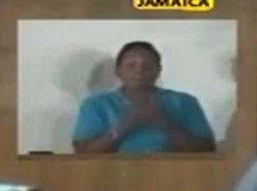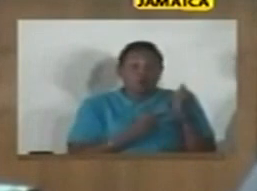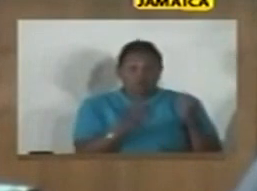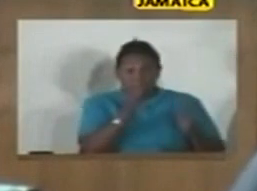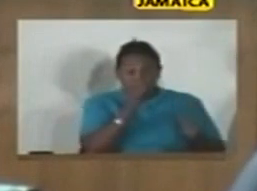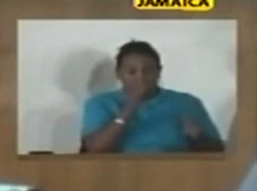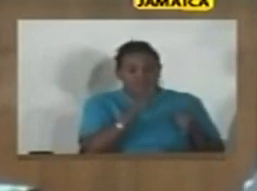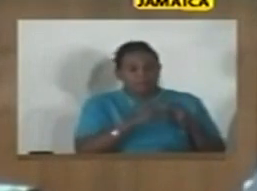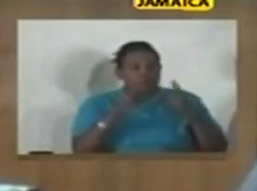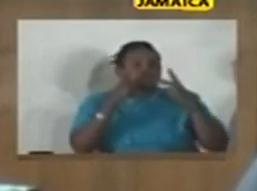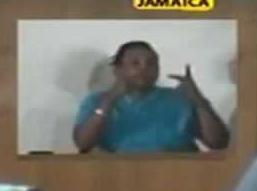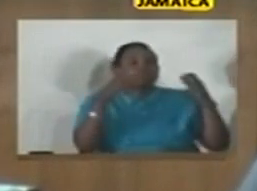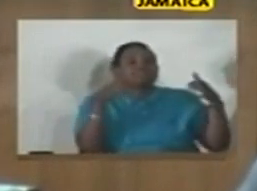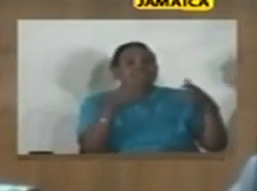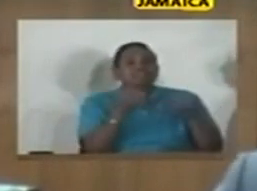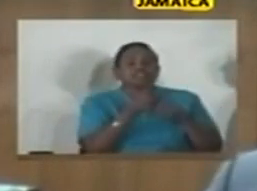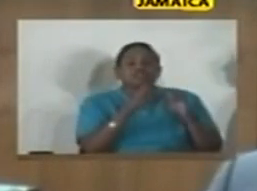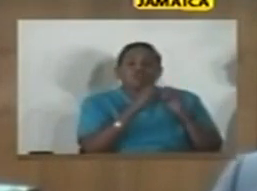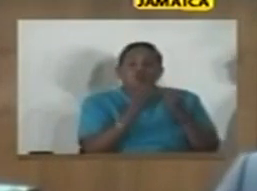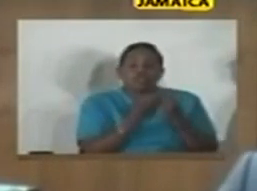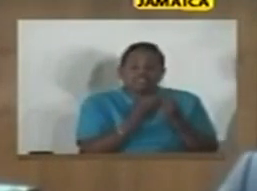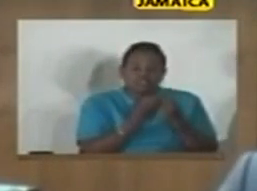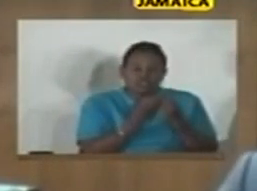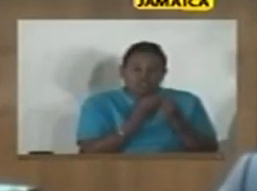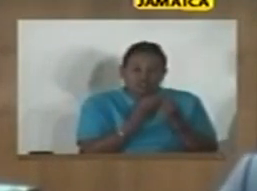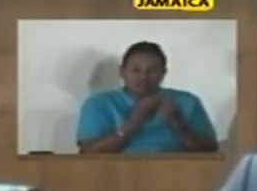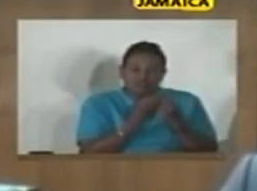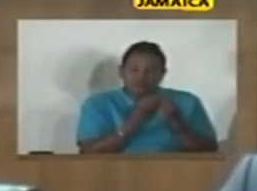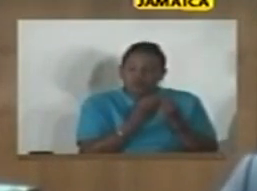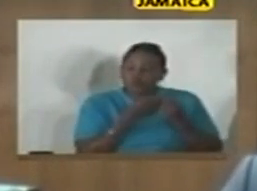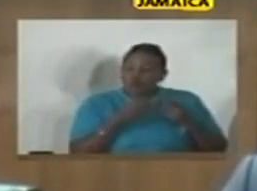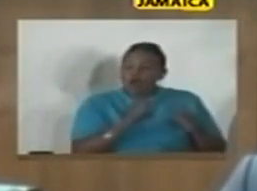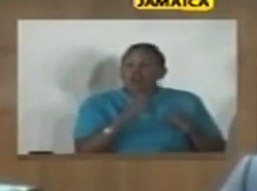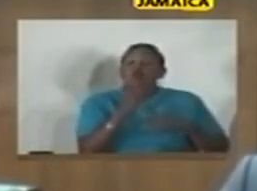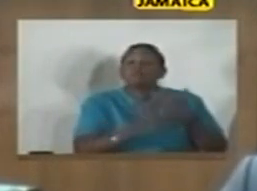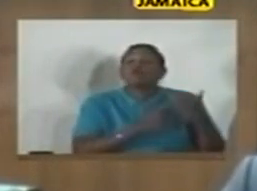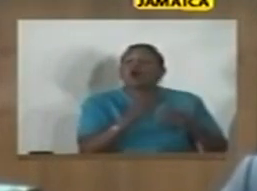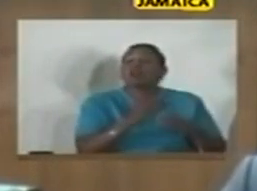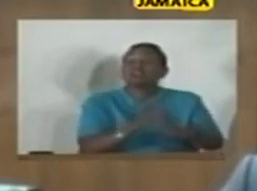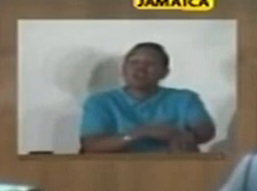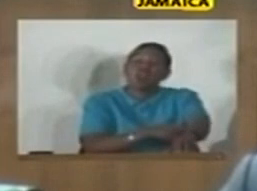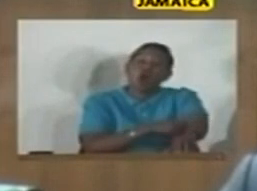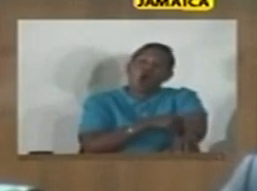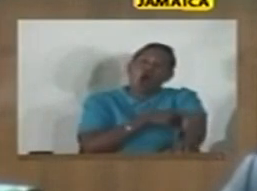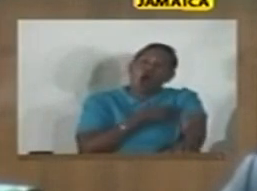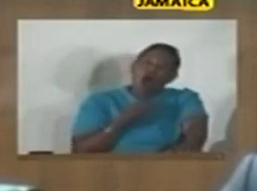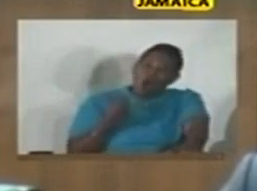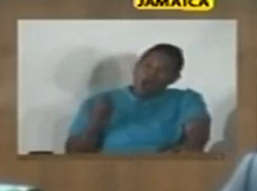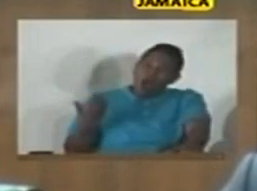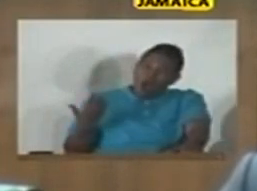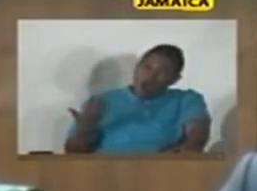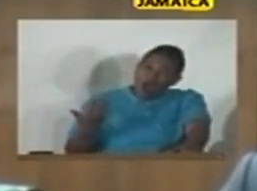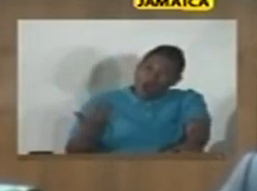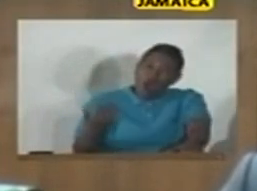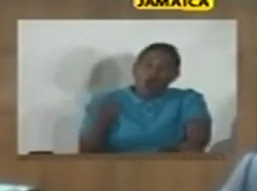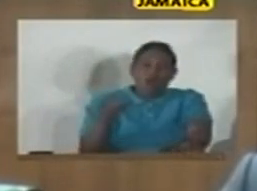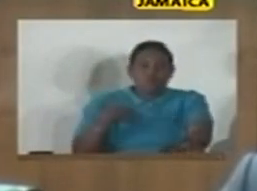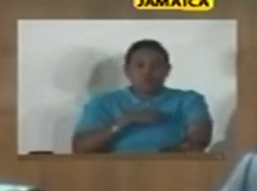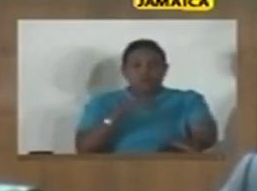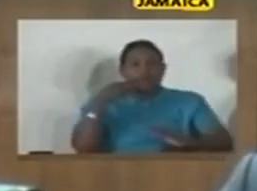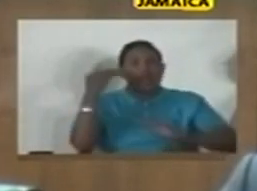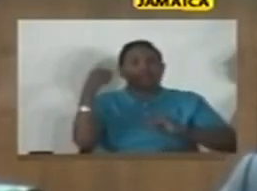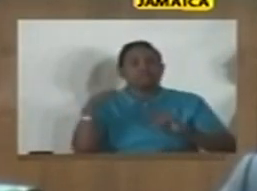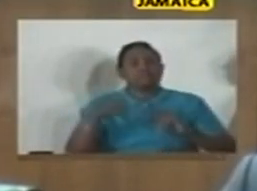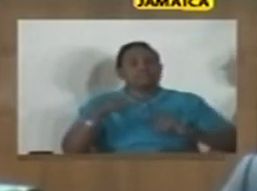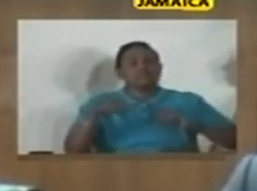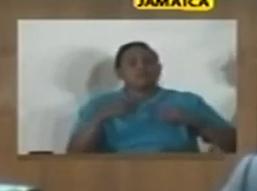and public sector organizations. While the process is taking longer than we would have expected, this is